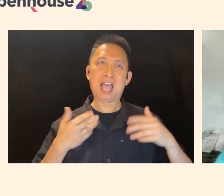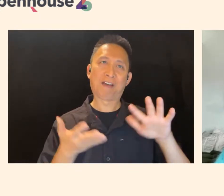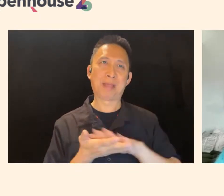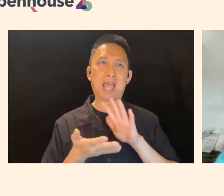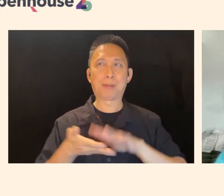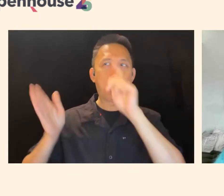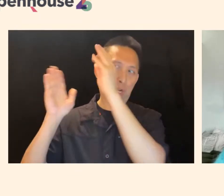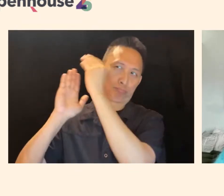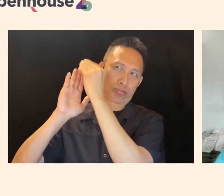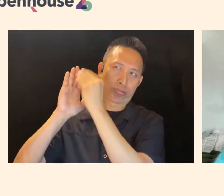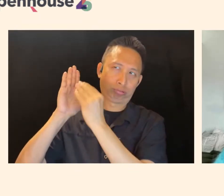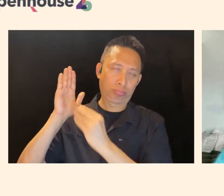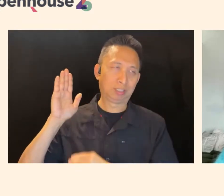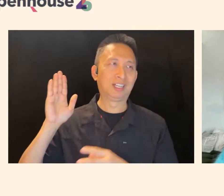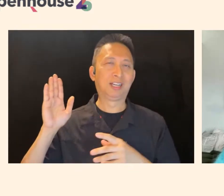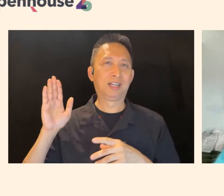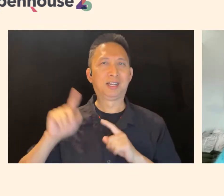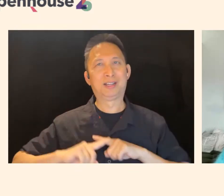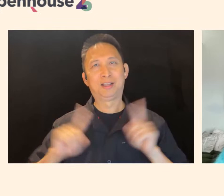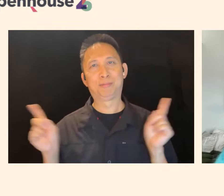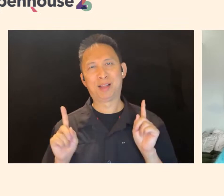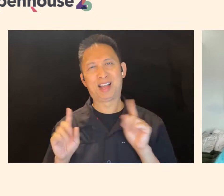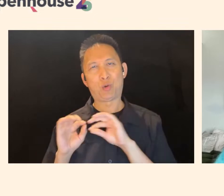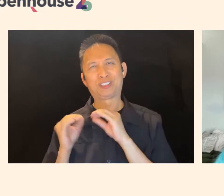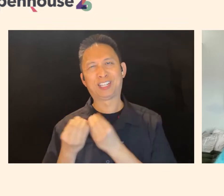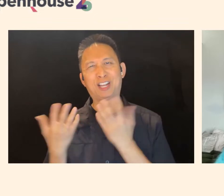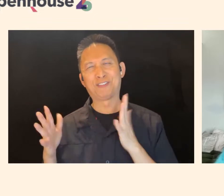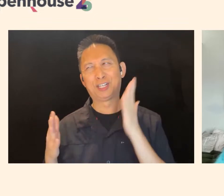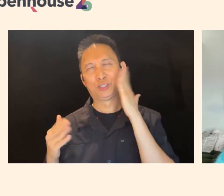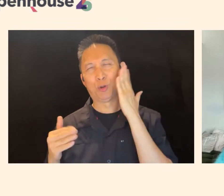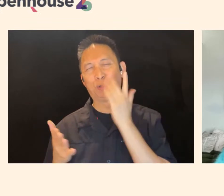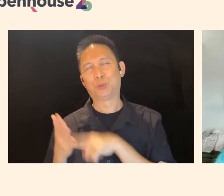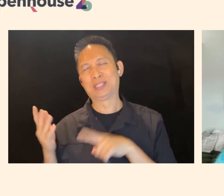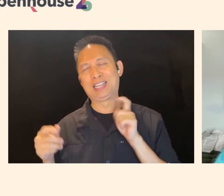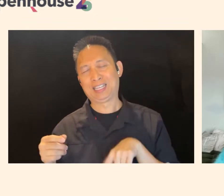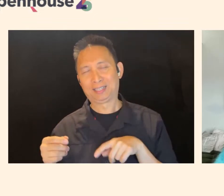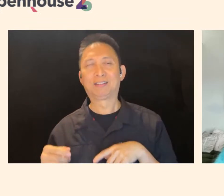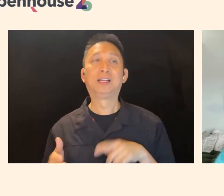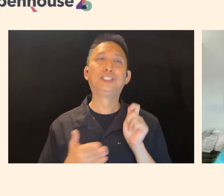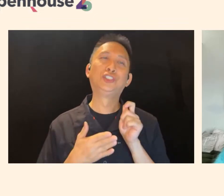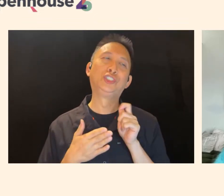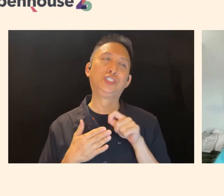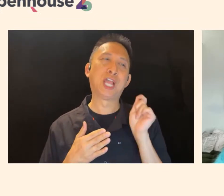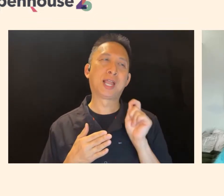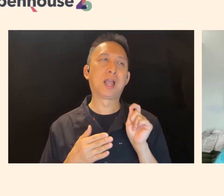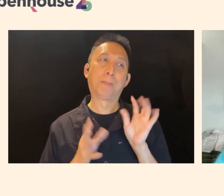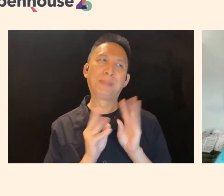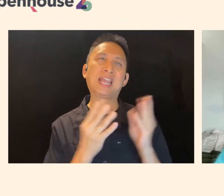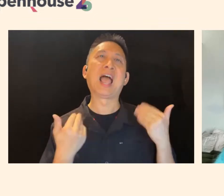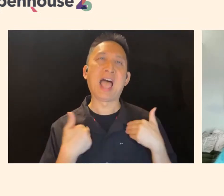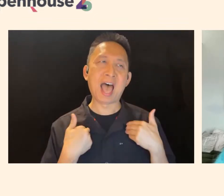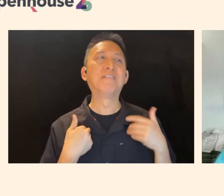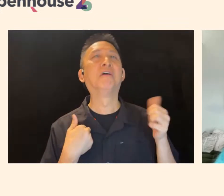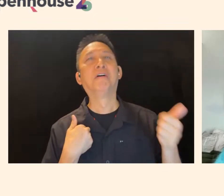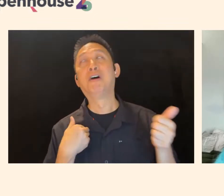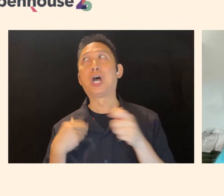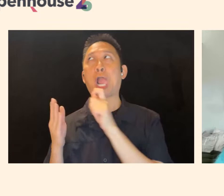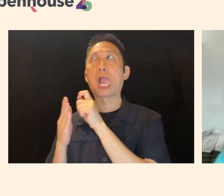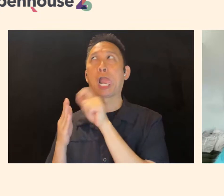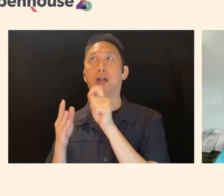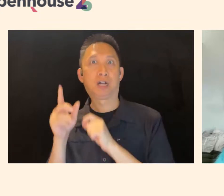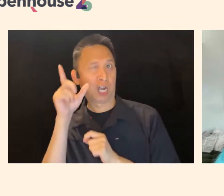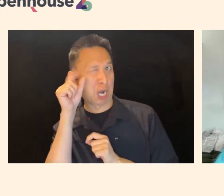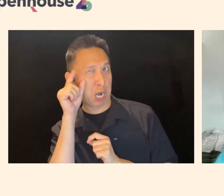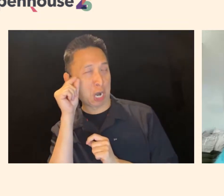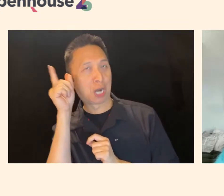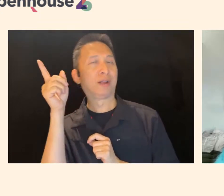know what they're going to do, or they're checking a box for a grant or a capital or something that they say is part of